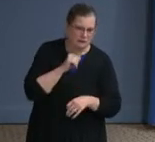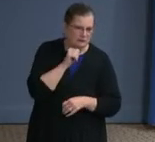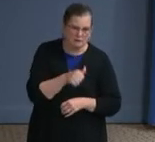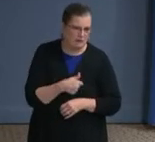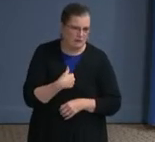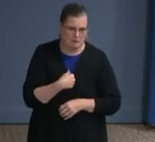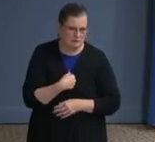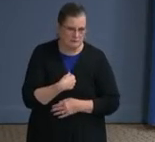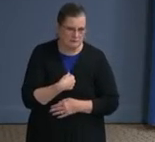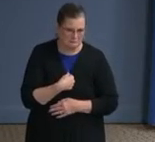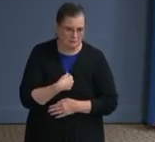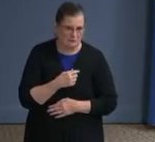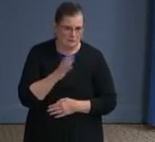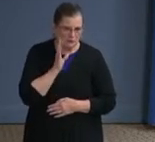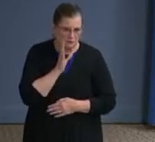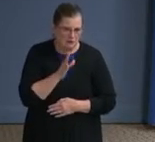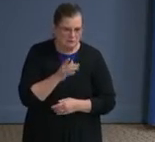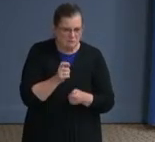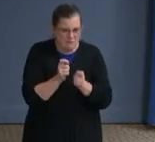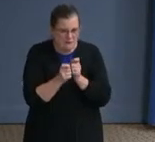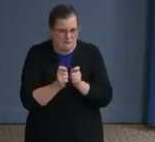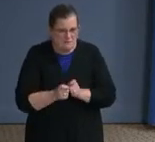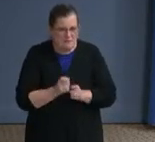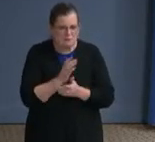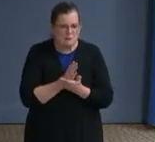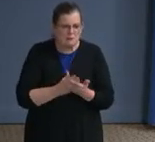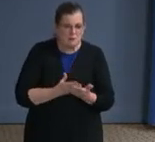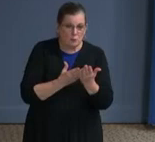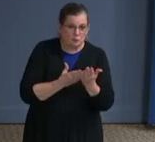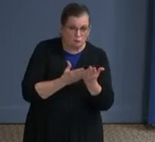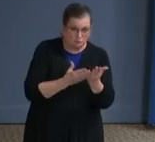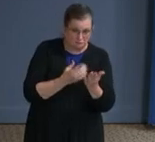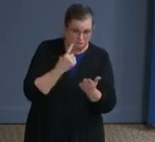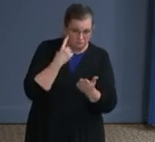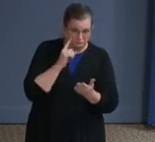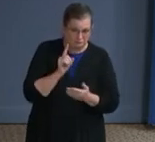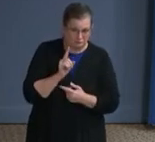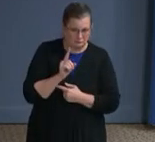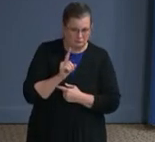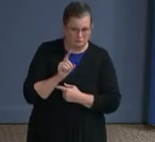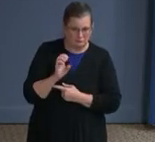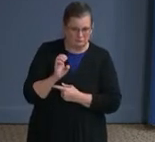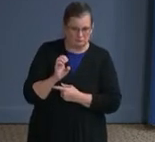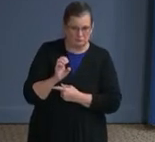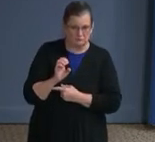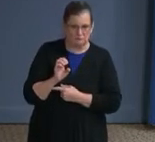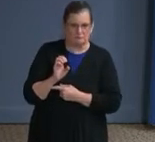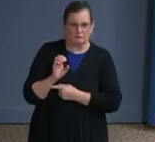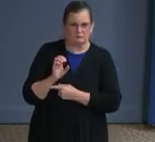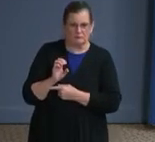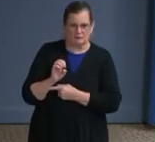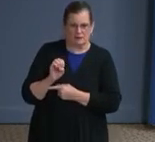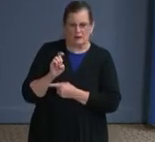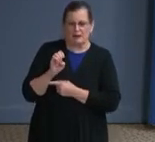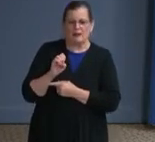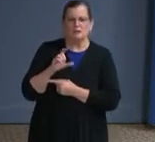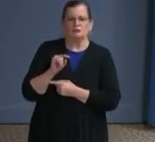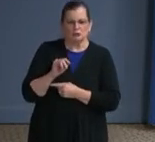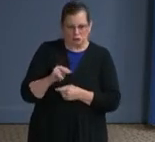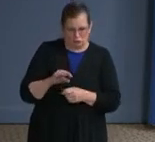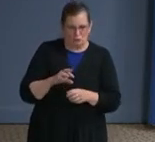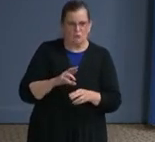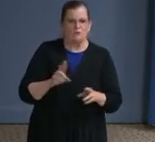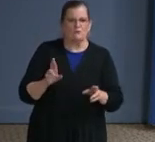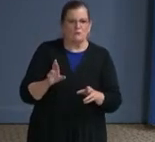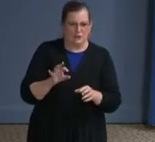marking up a bill that called the Electric Vehicle Readiness Amendment Act, which requires that in new construction or